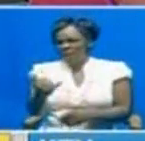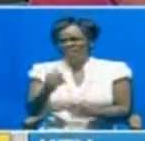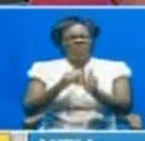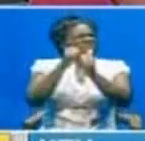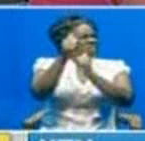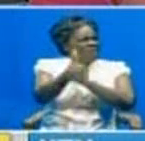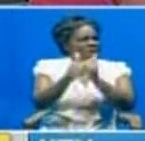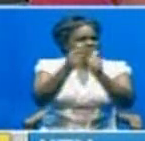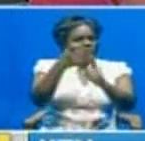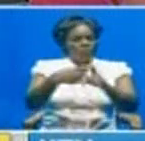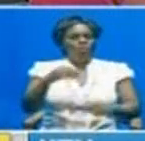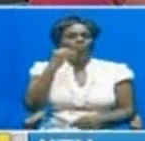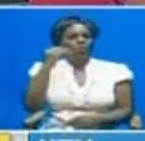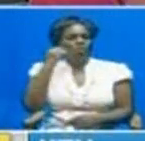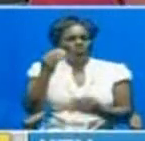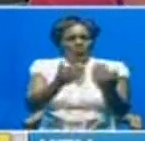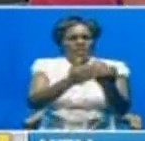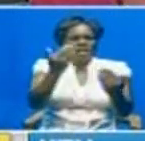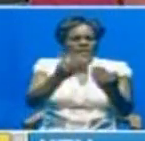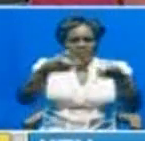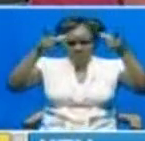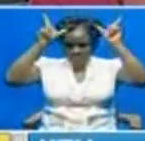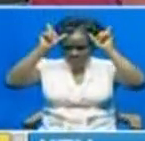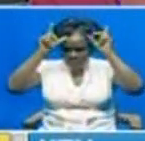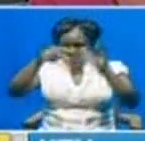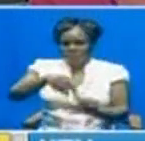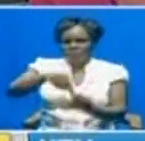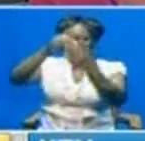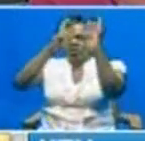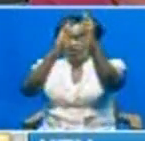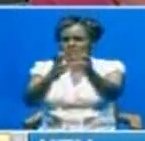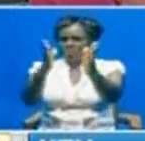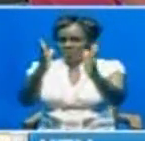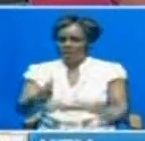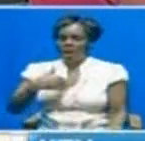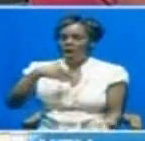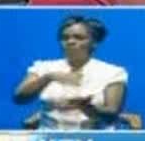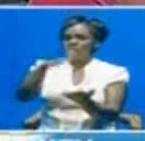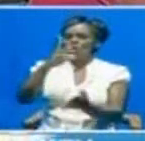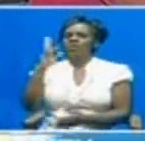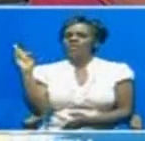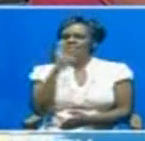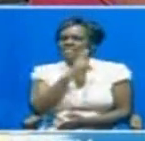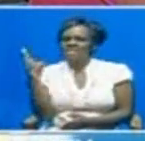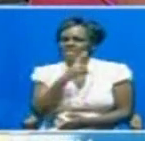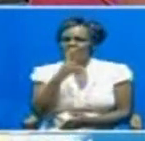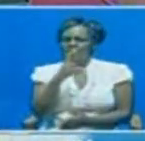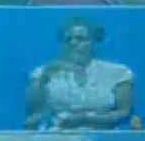away from home, to look after cattle? Our special correspondent Alex Chamwada has more on daring